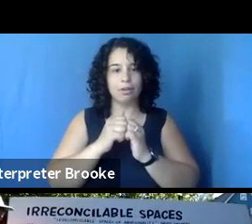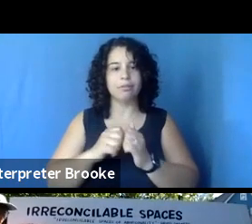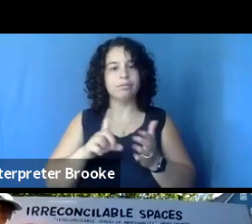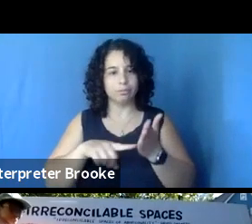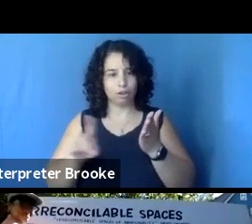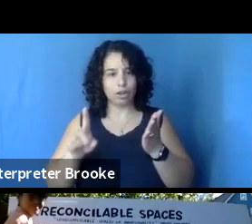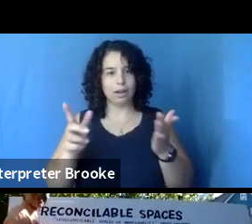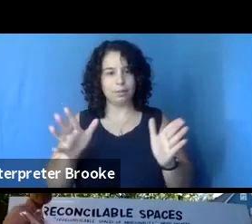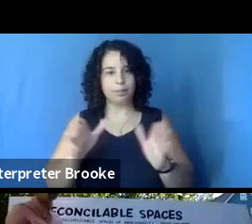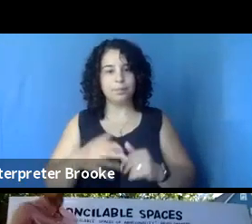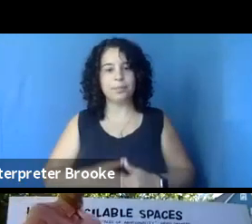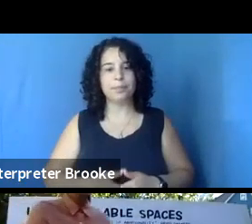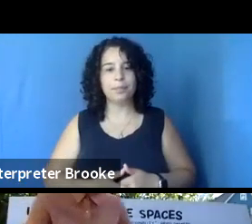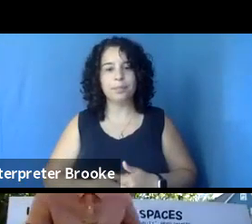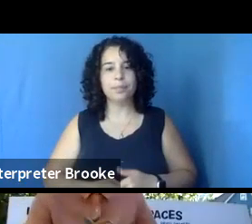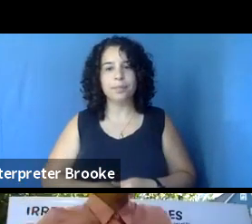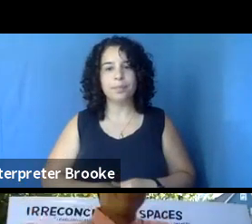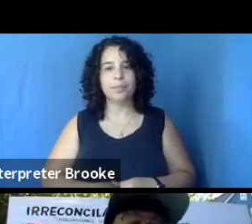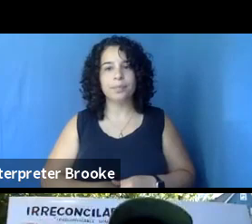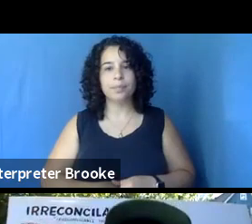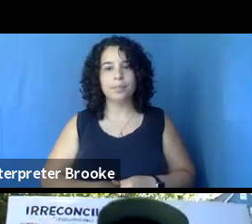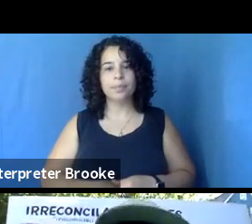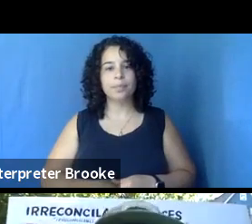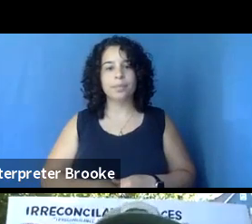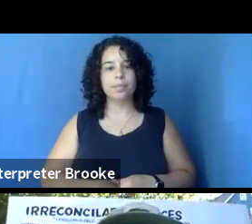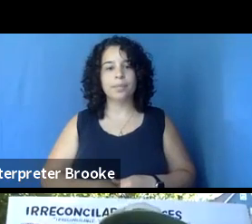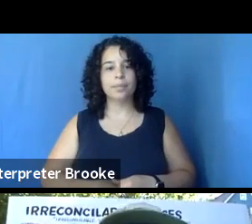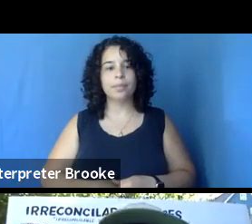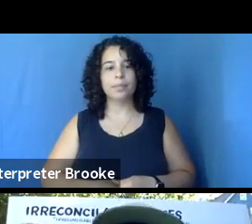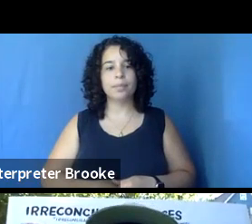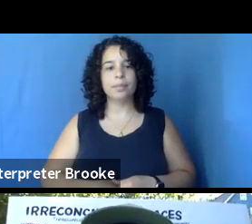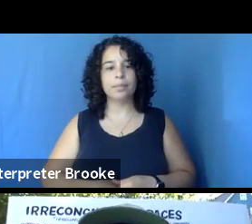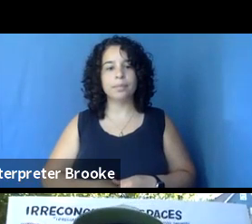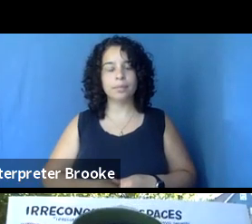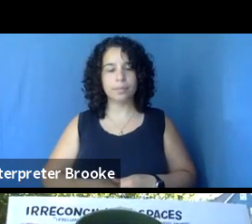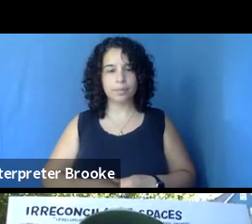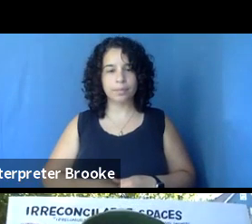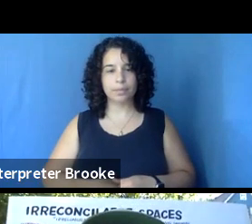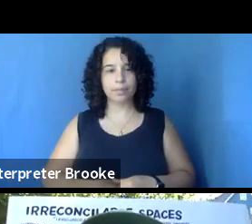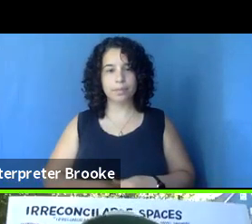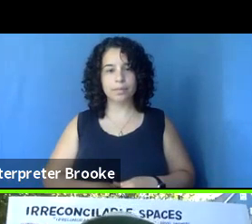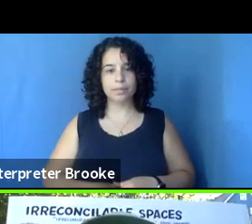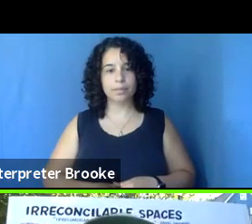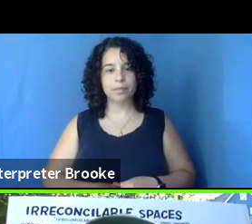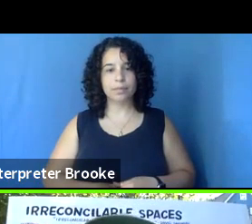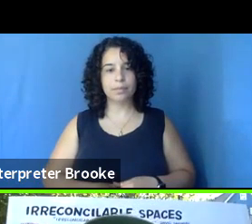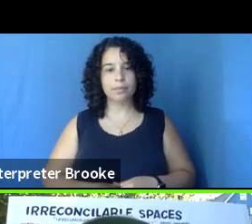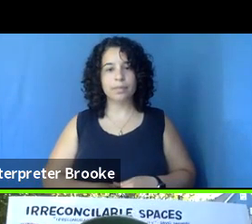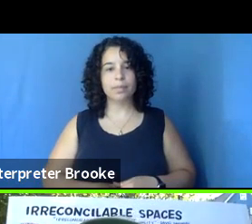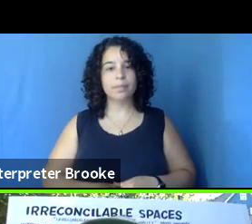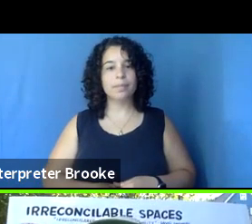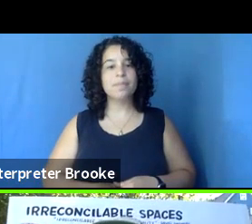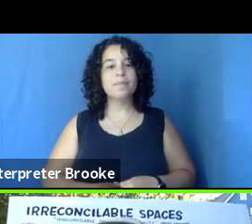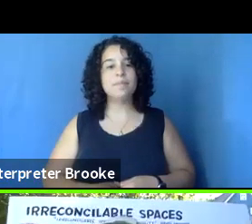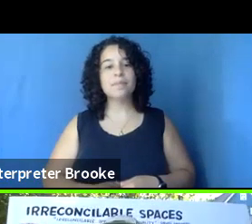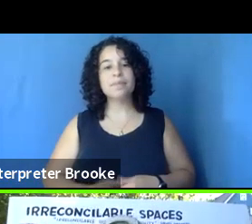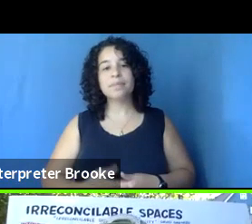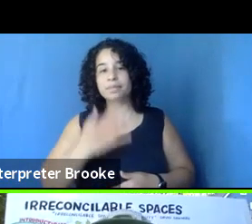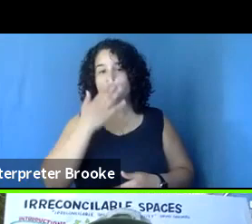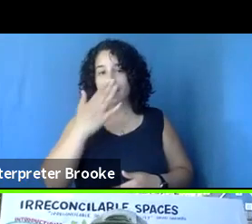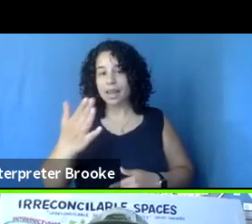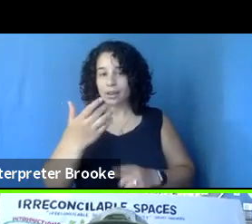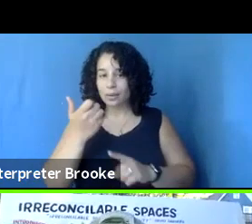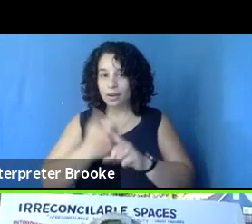Thank you. Thank you, everyone, for